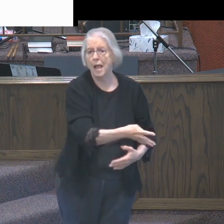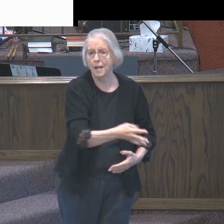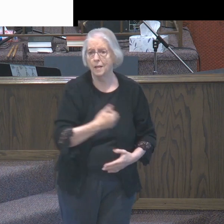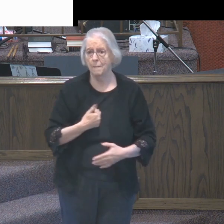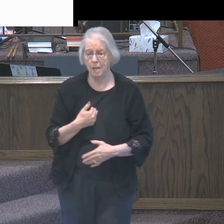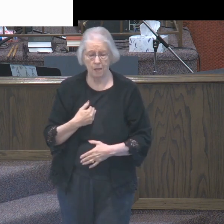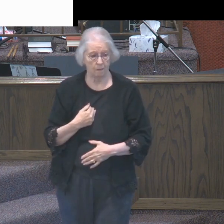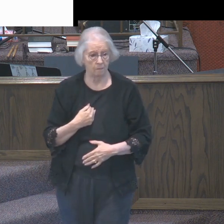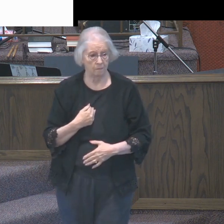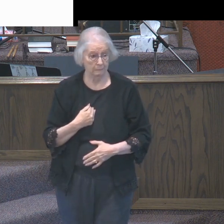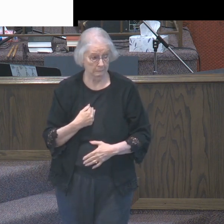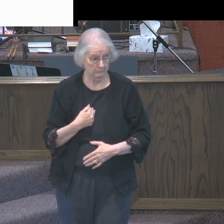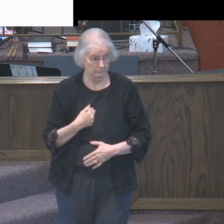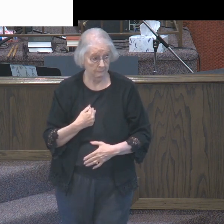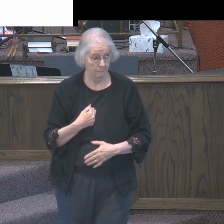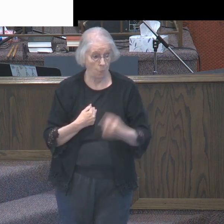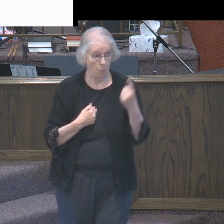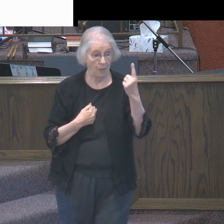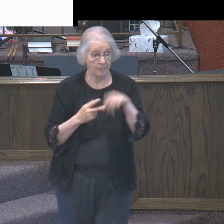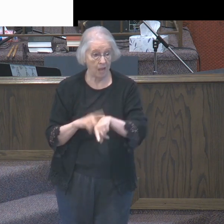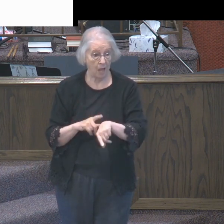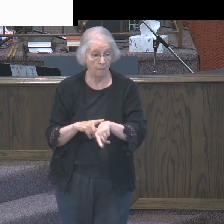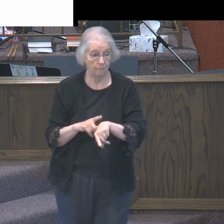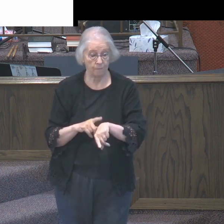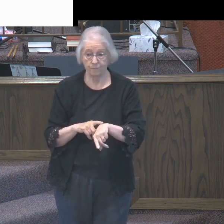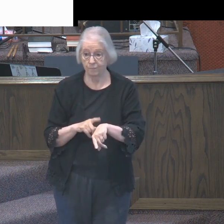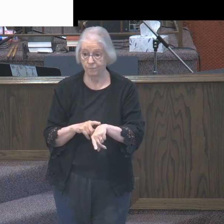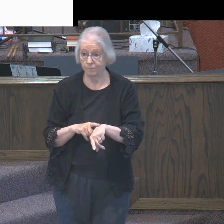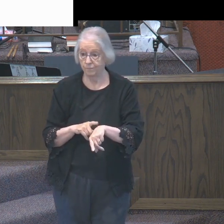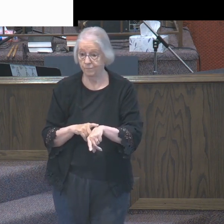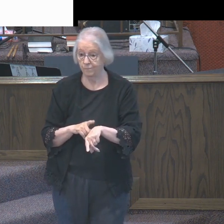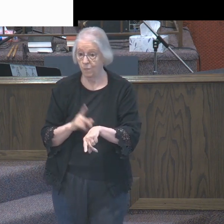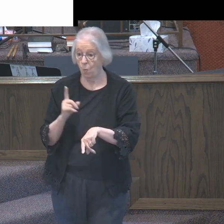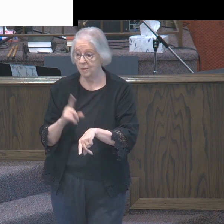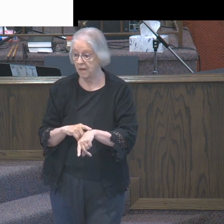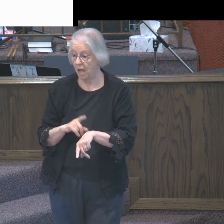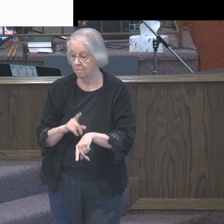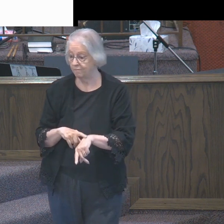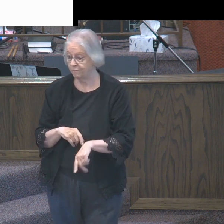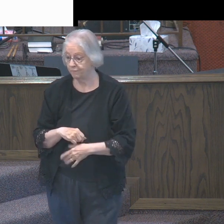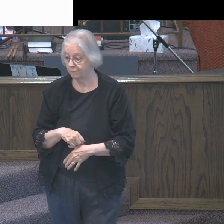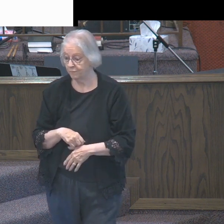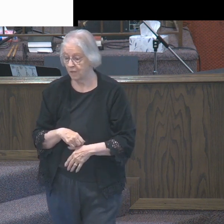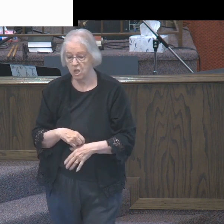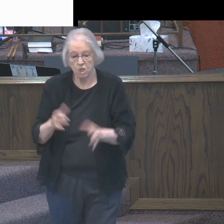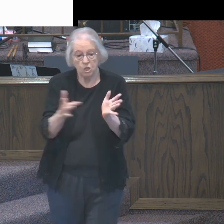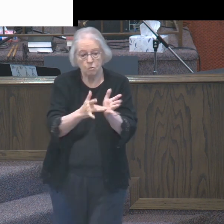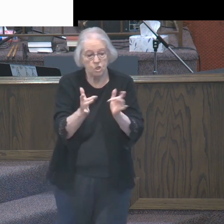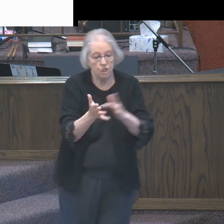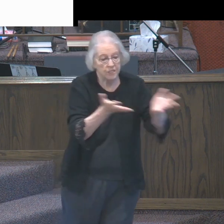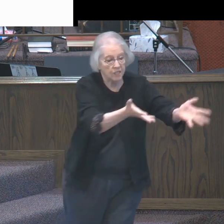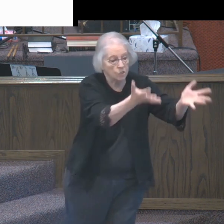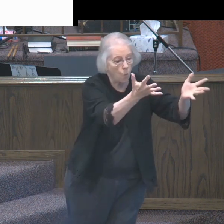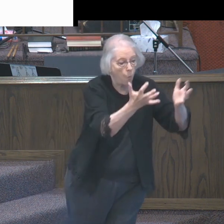in any of the Gospels that He did not refer to God as His Father. So he changed their thinking. He wants to change